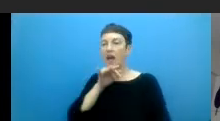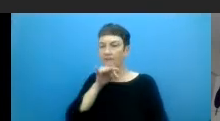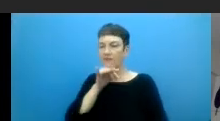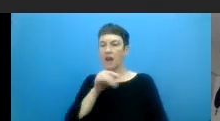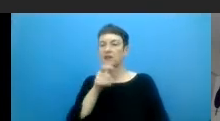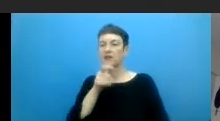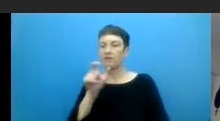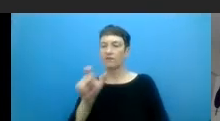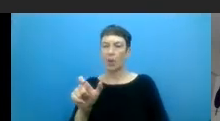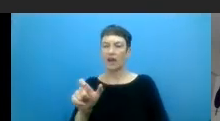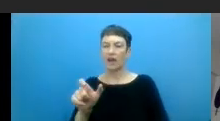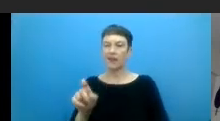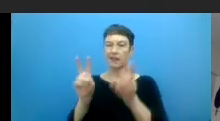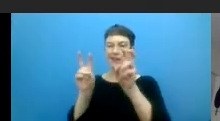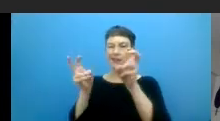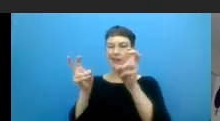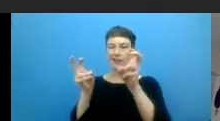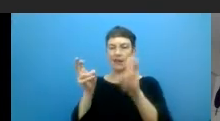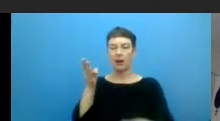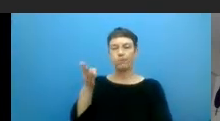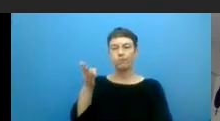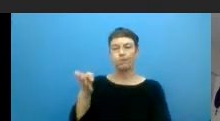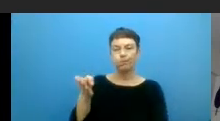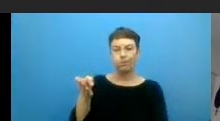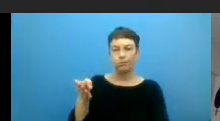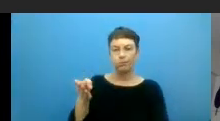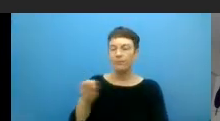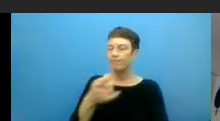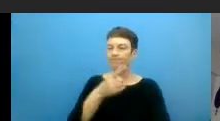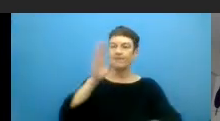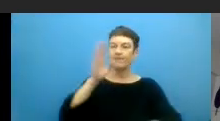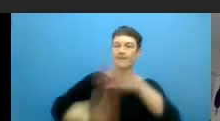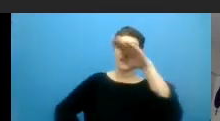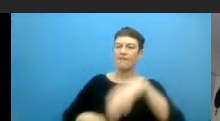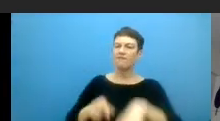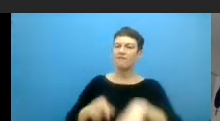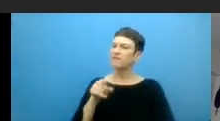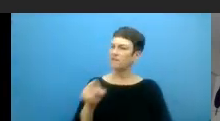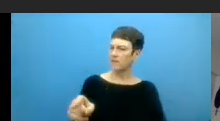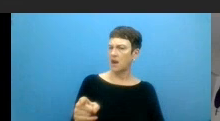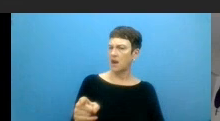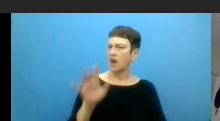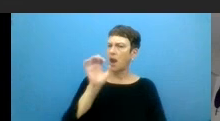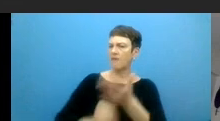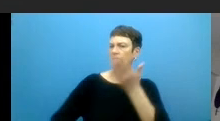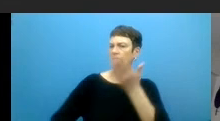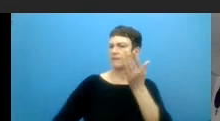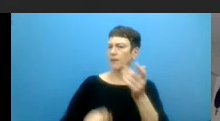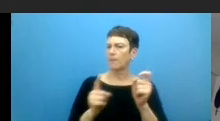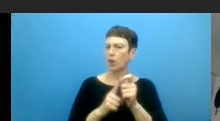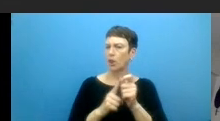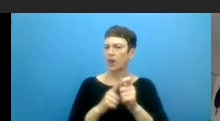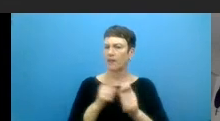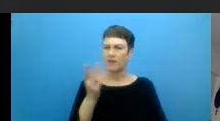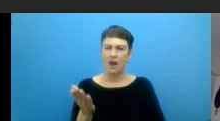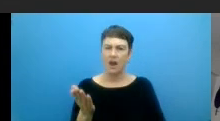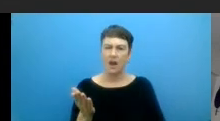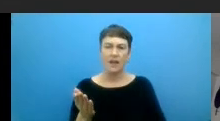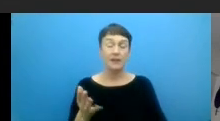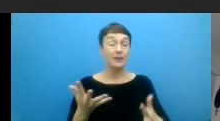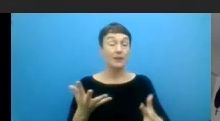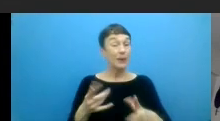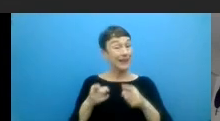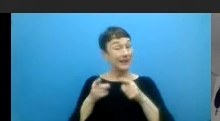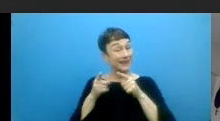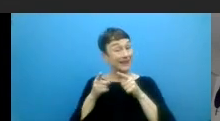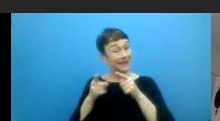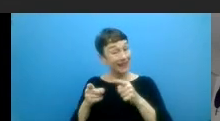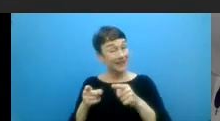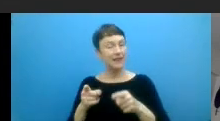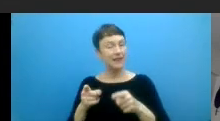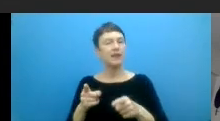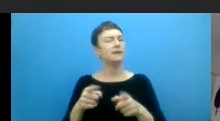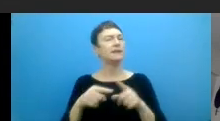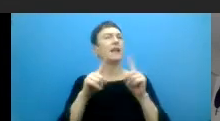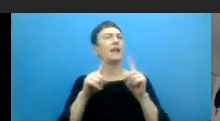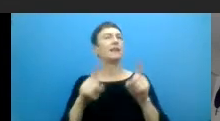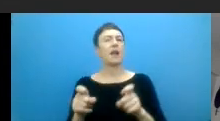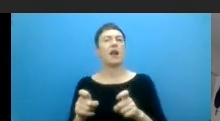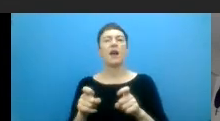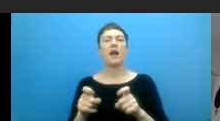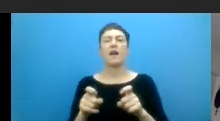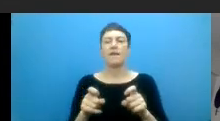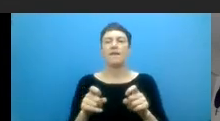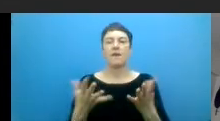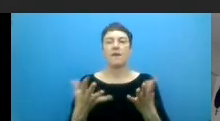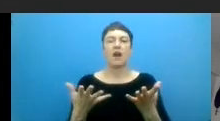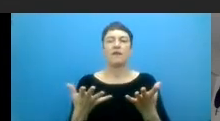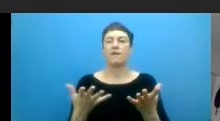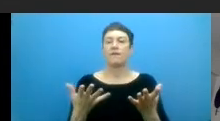in inverted commas, and she was penalized for that. So those are the things that we're talking about. That you